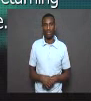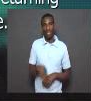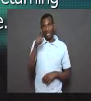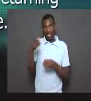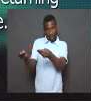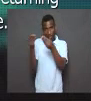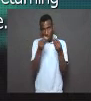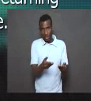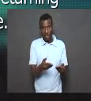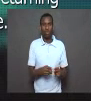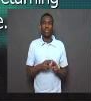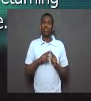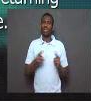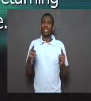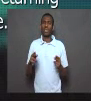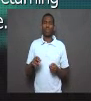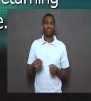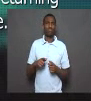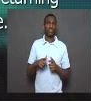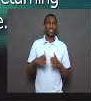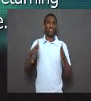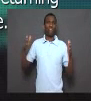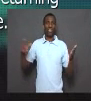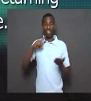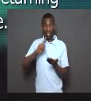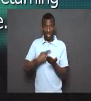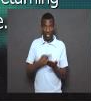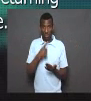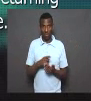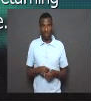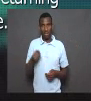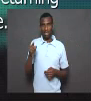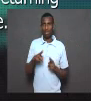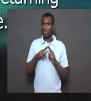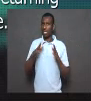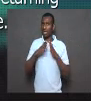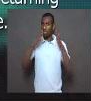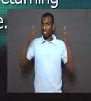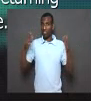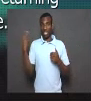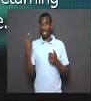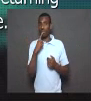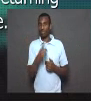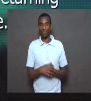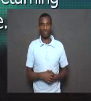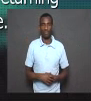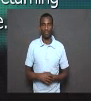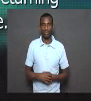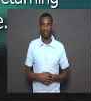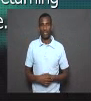It would provide a range of data that is too wide to be useful.